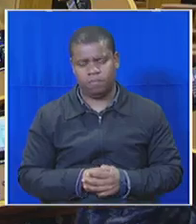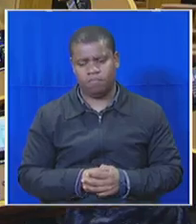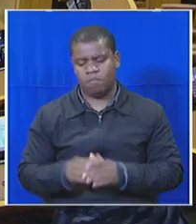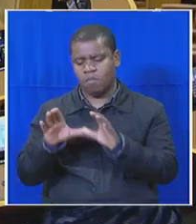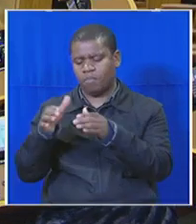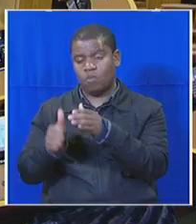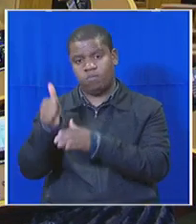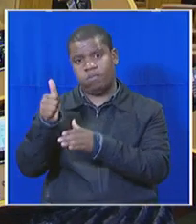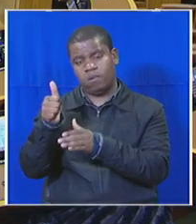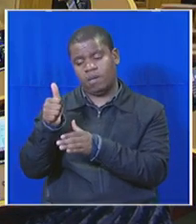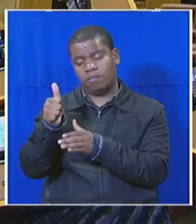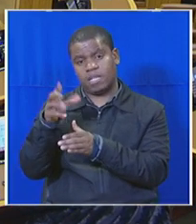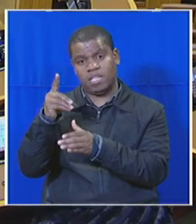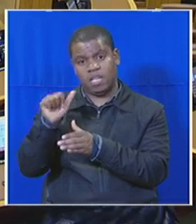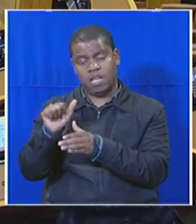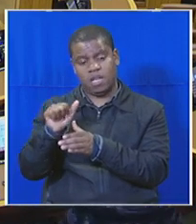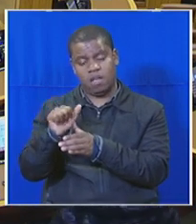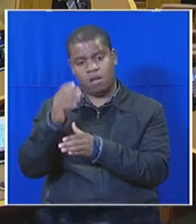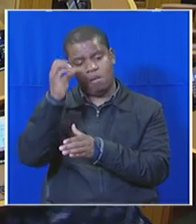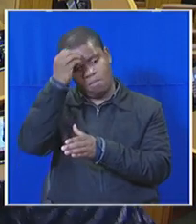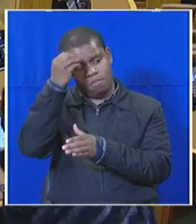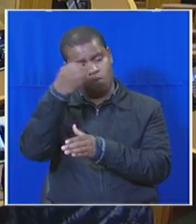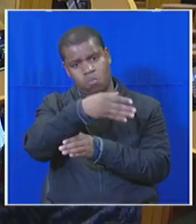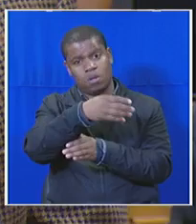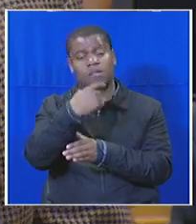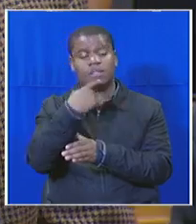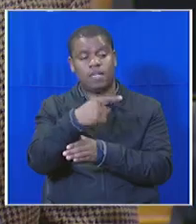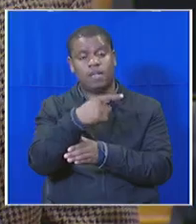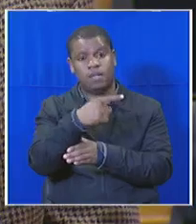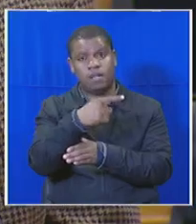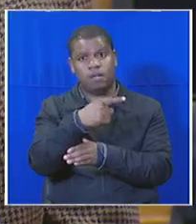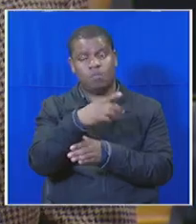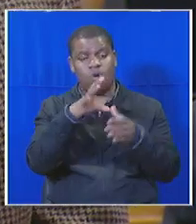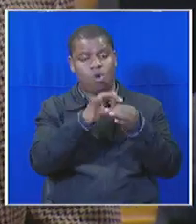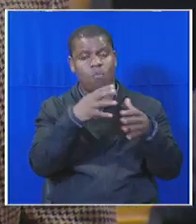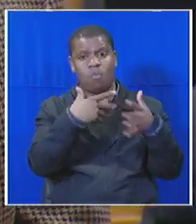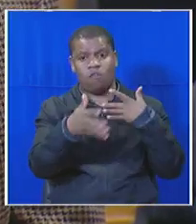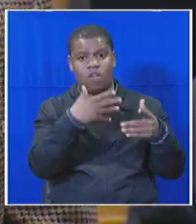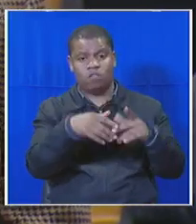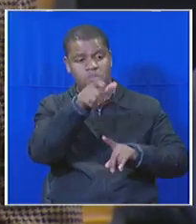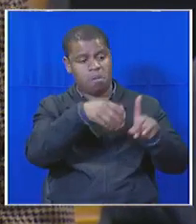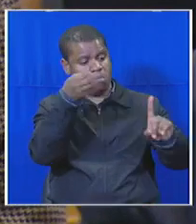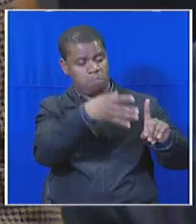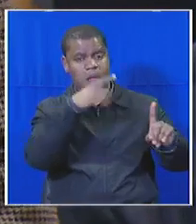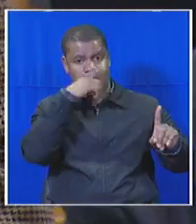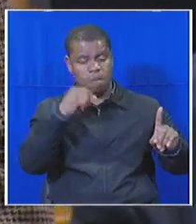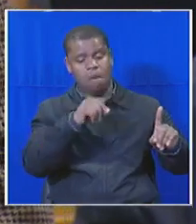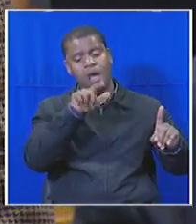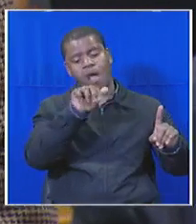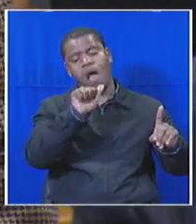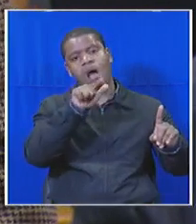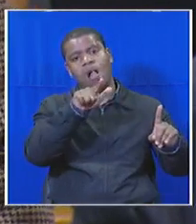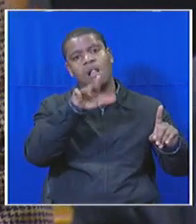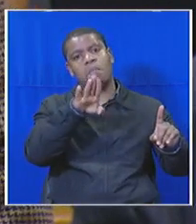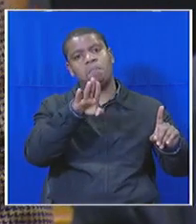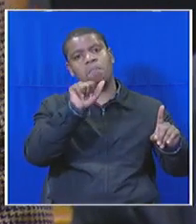has just called the Minister of Home Affairs, Al-Bashir. I don't think that it is parliamentary. We cannot